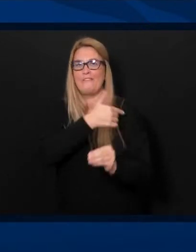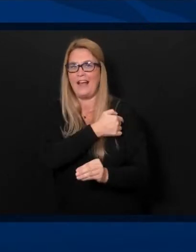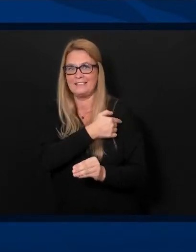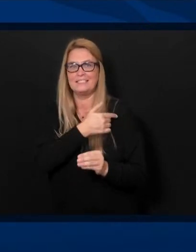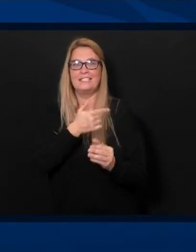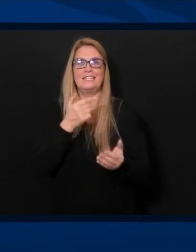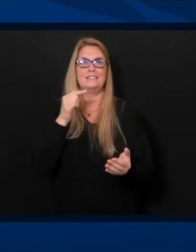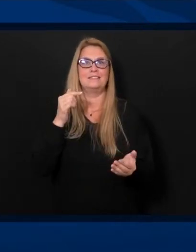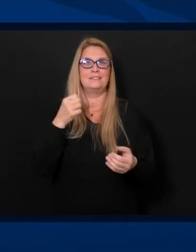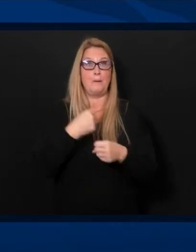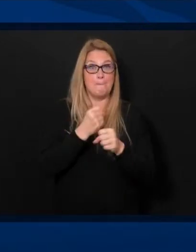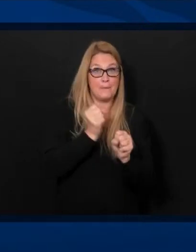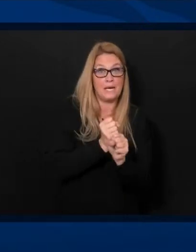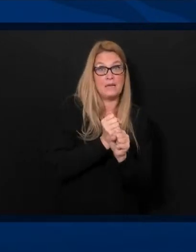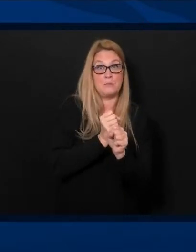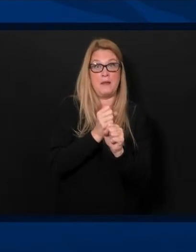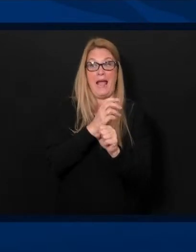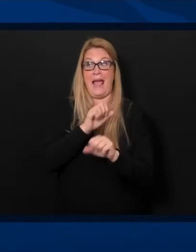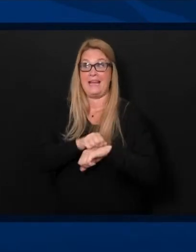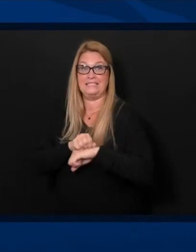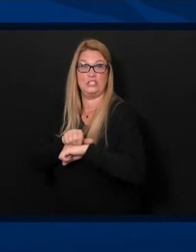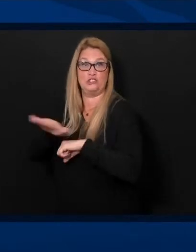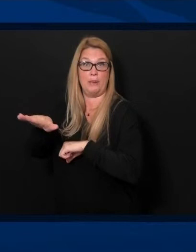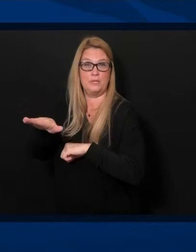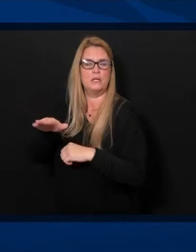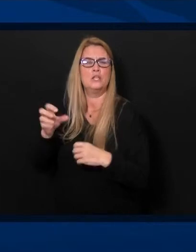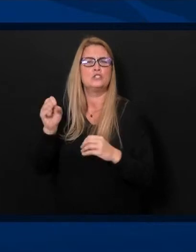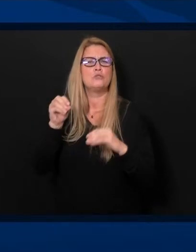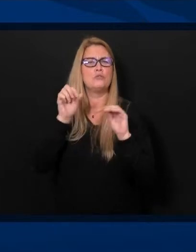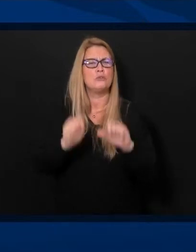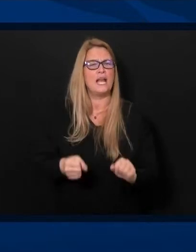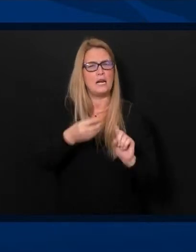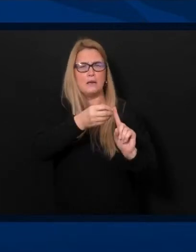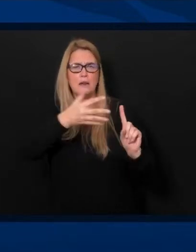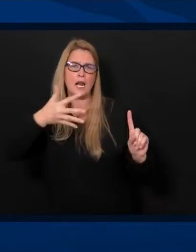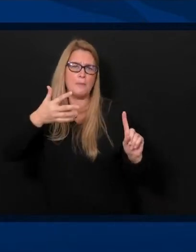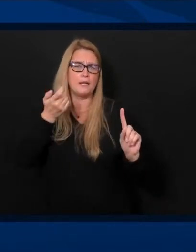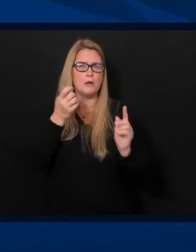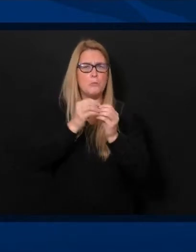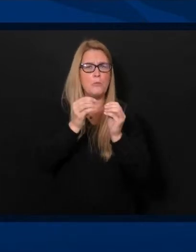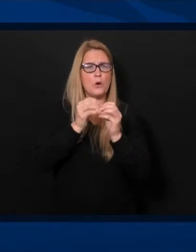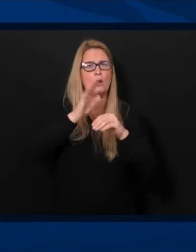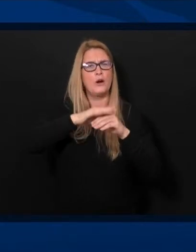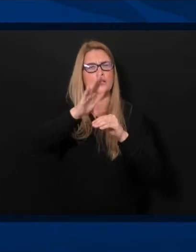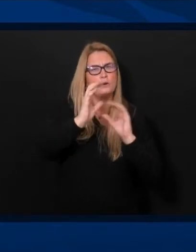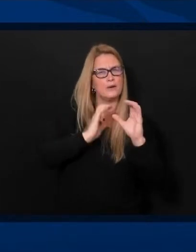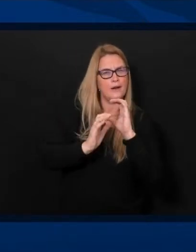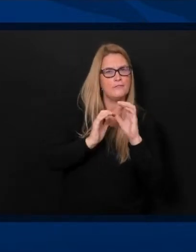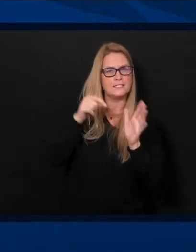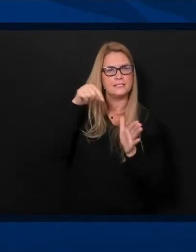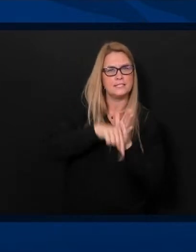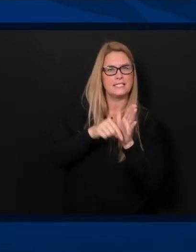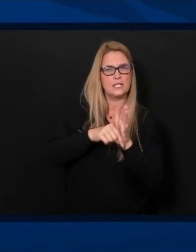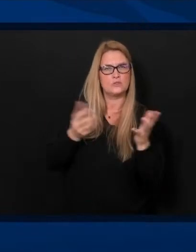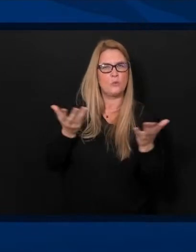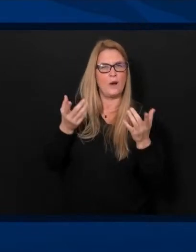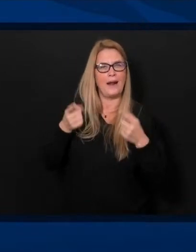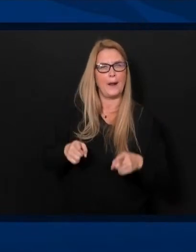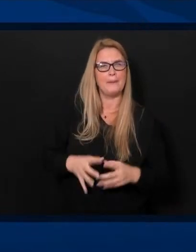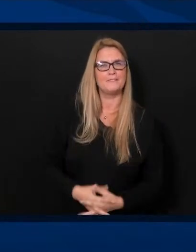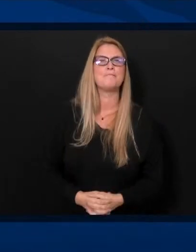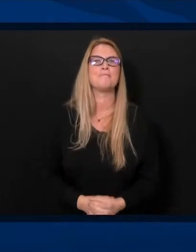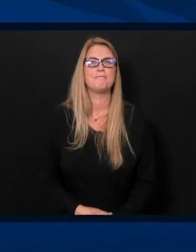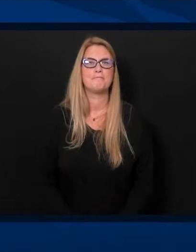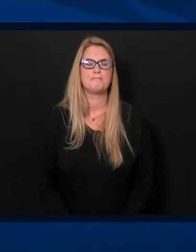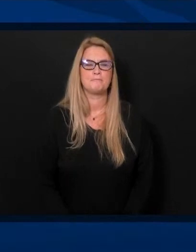produced and out the door. So if you could elaborate a little bit more on those conversations and where things stand. Thank